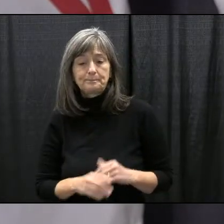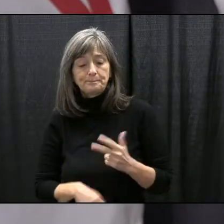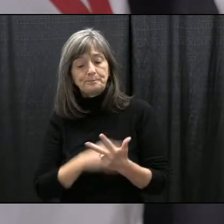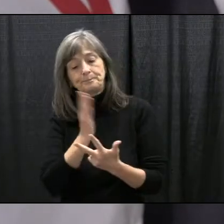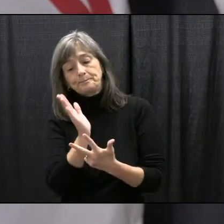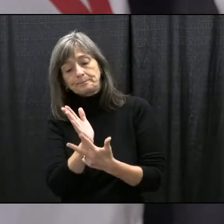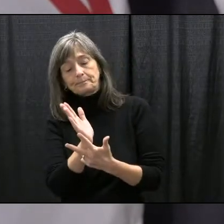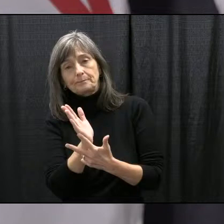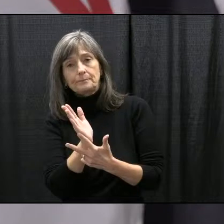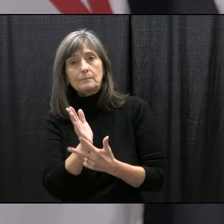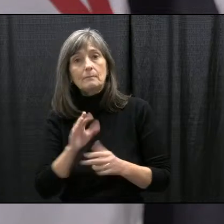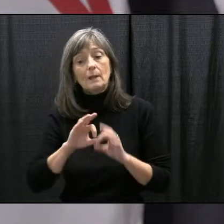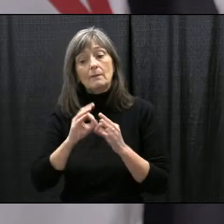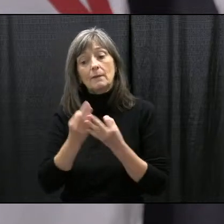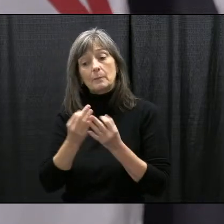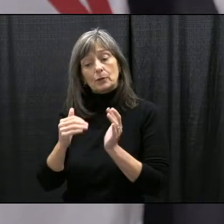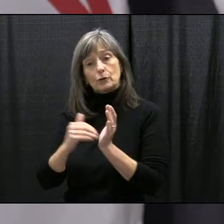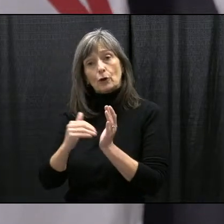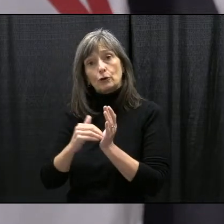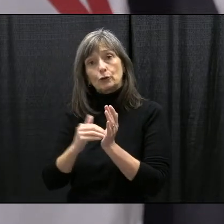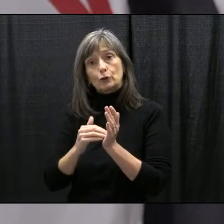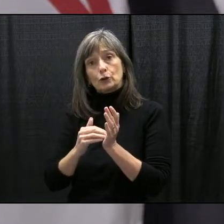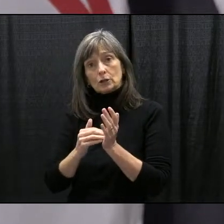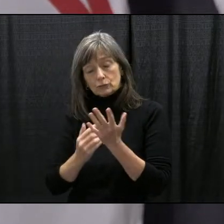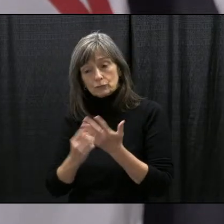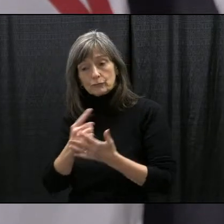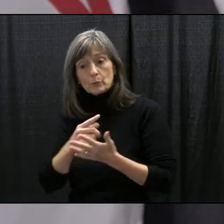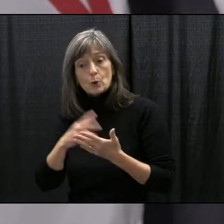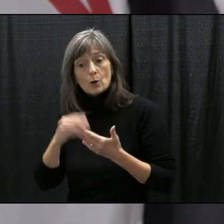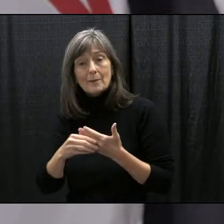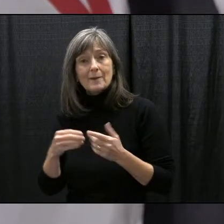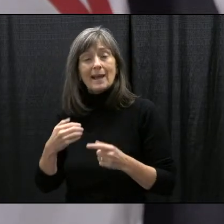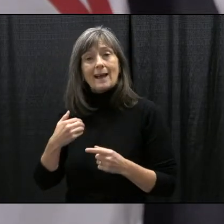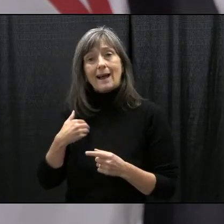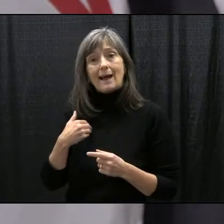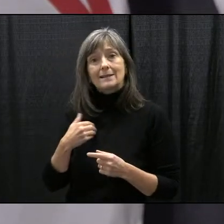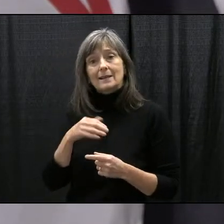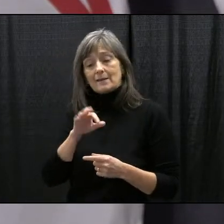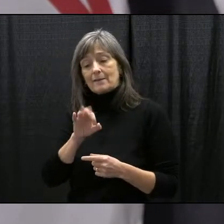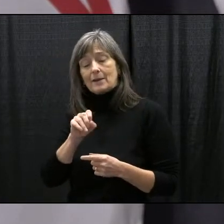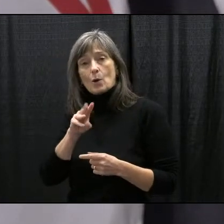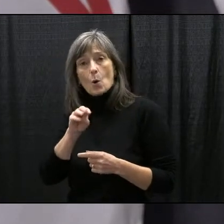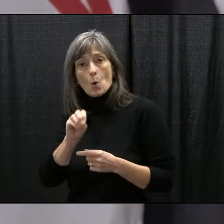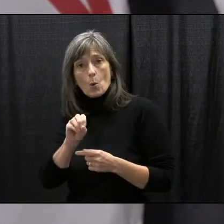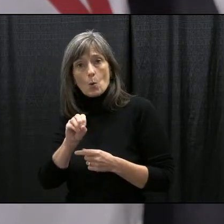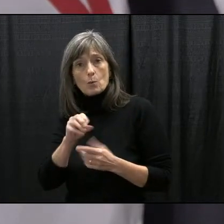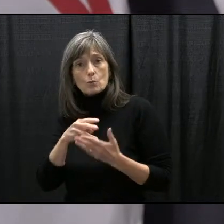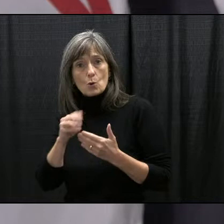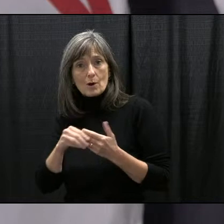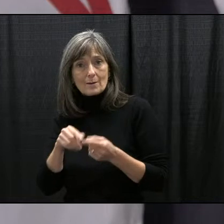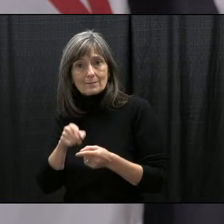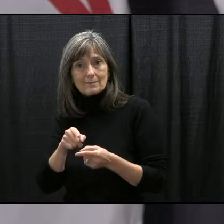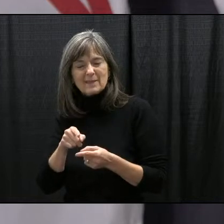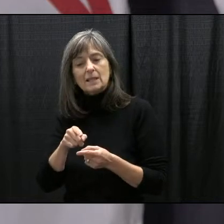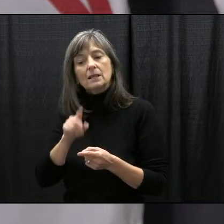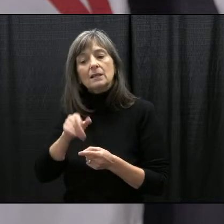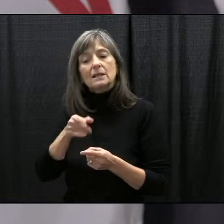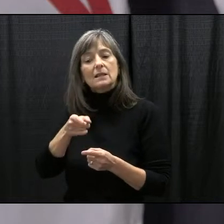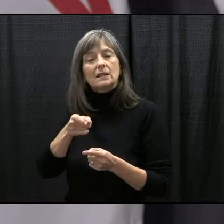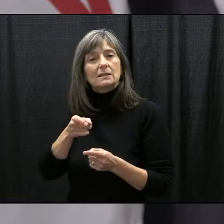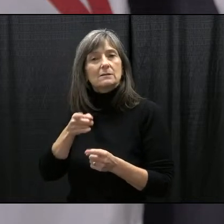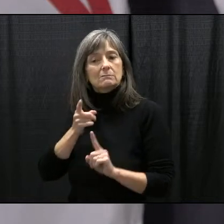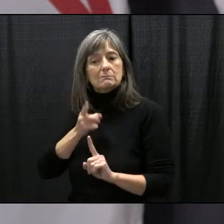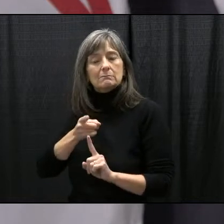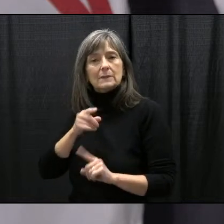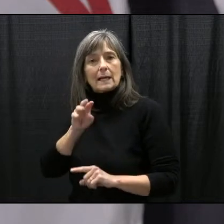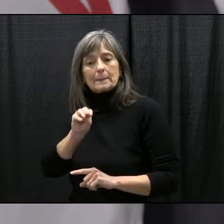Secondly, the Family Practice Renewal Program has a fee code program. This provides specific additions to